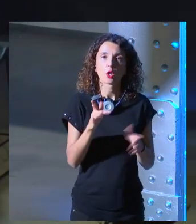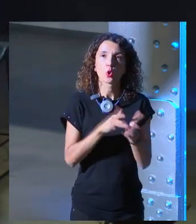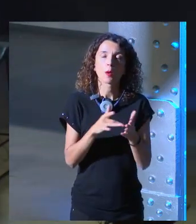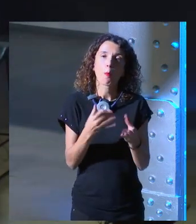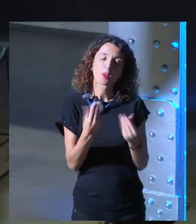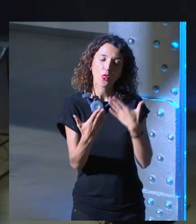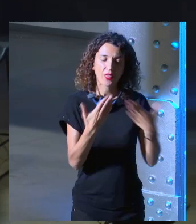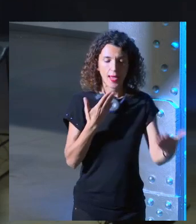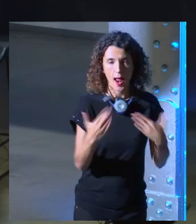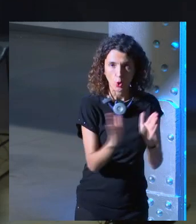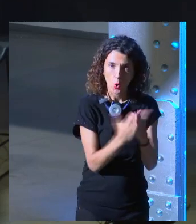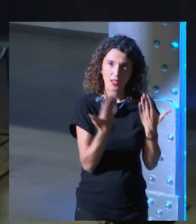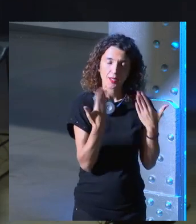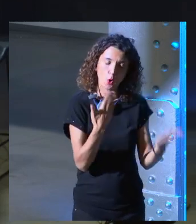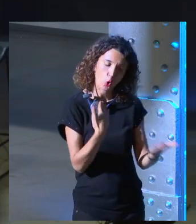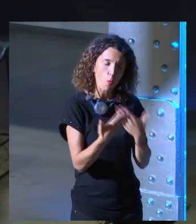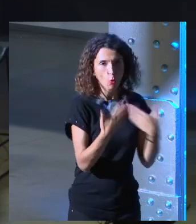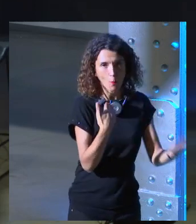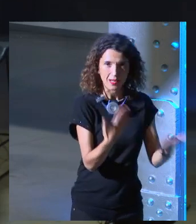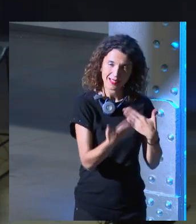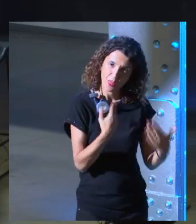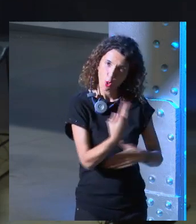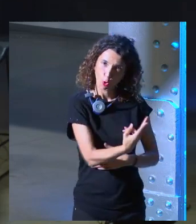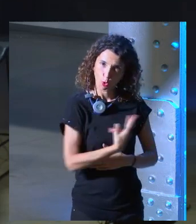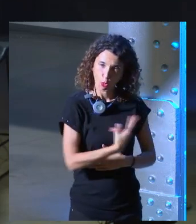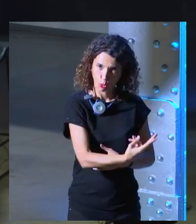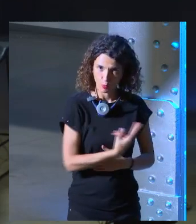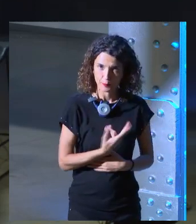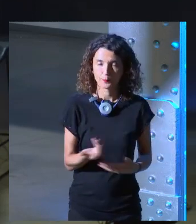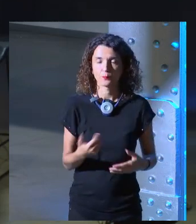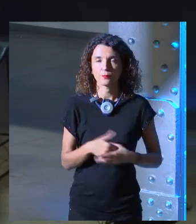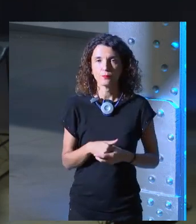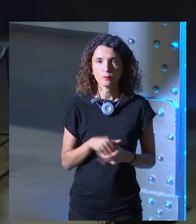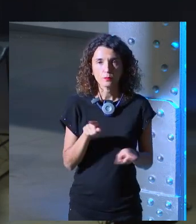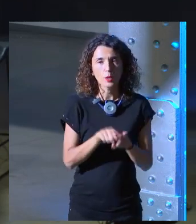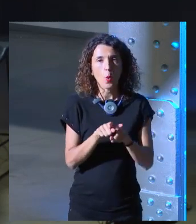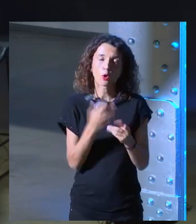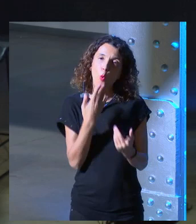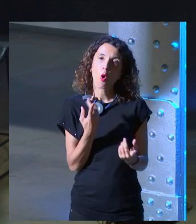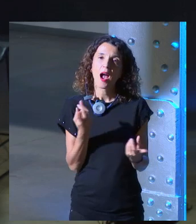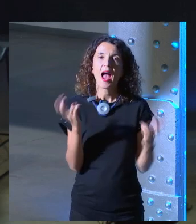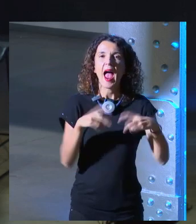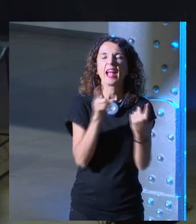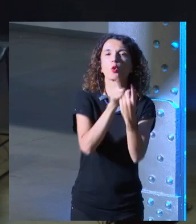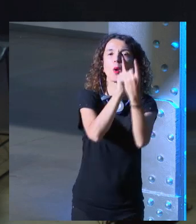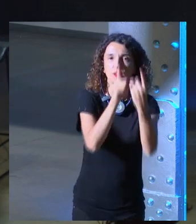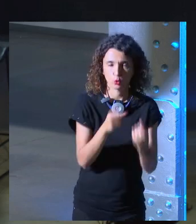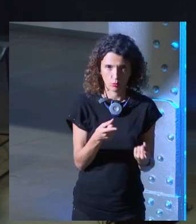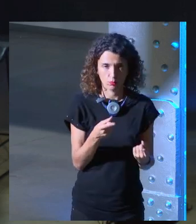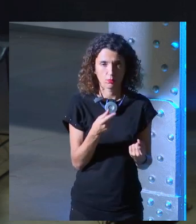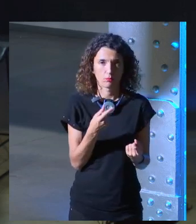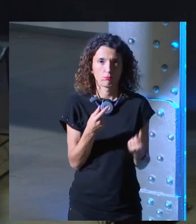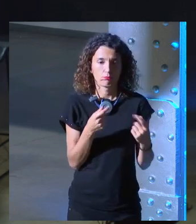whether it can be a silent conversation. But it's an encounter with something that is not you, that is not